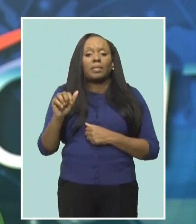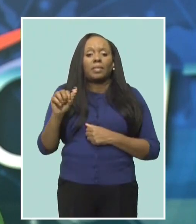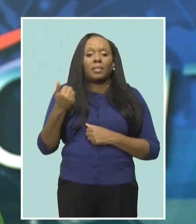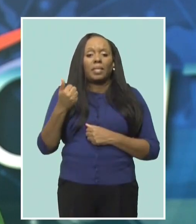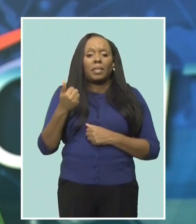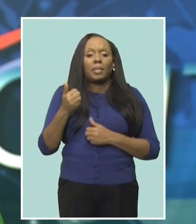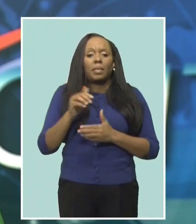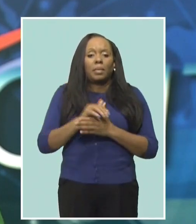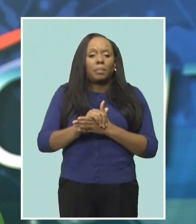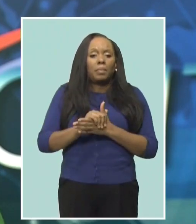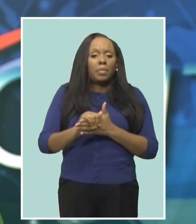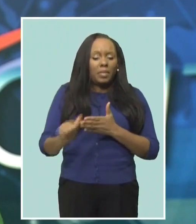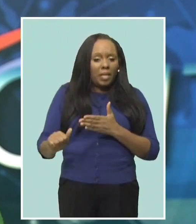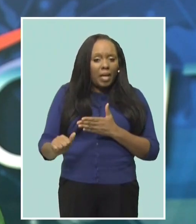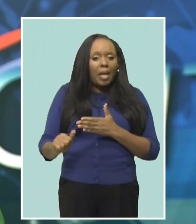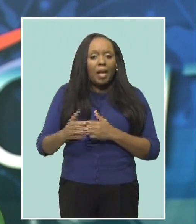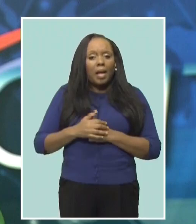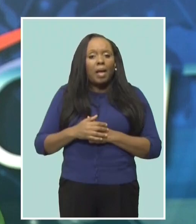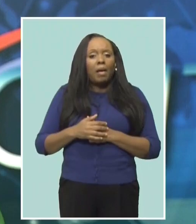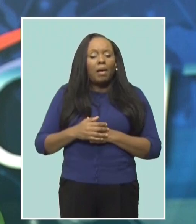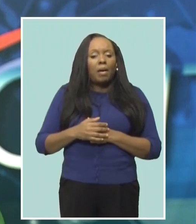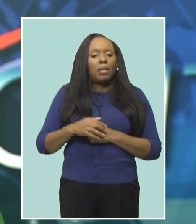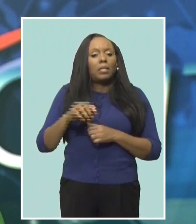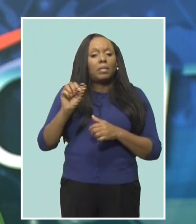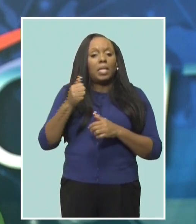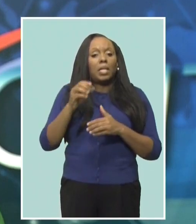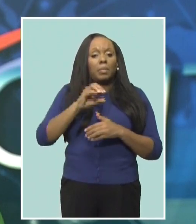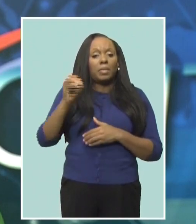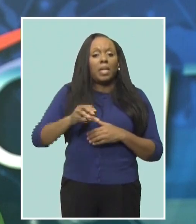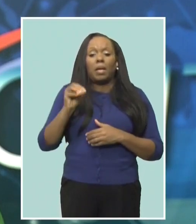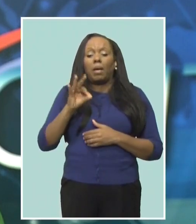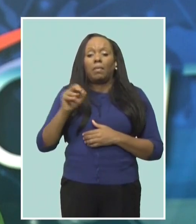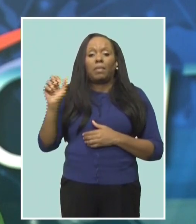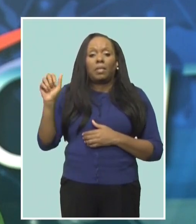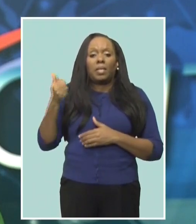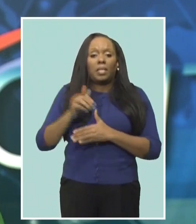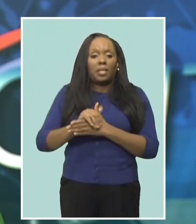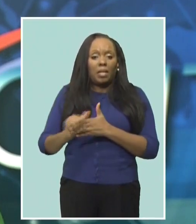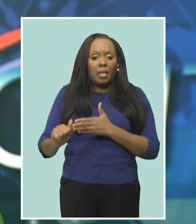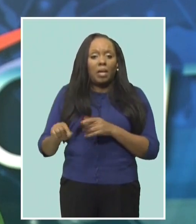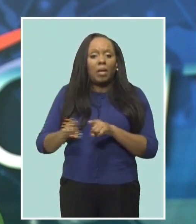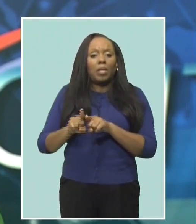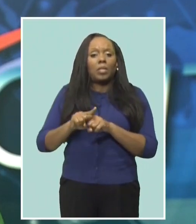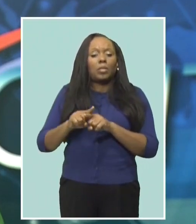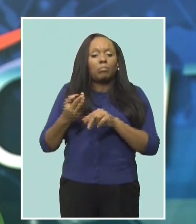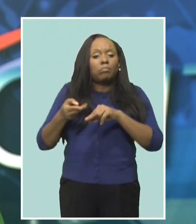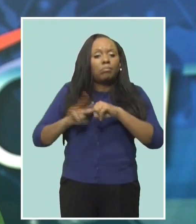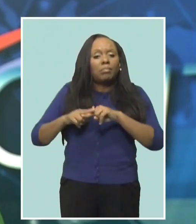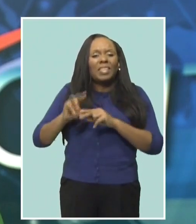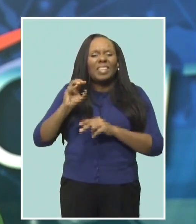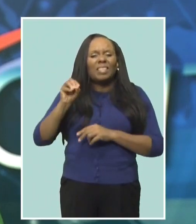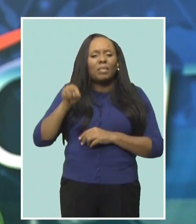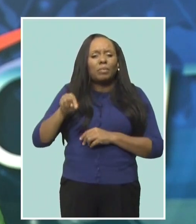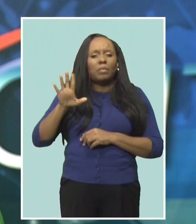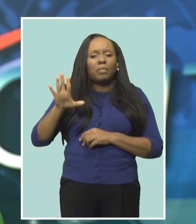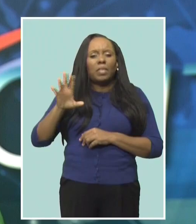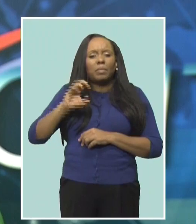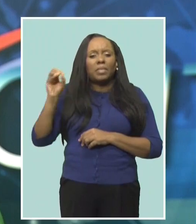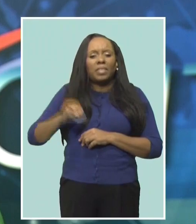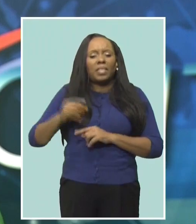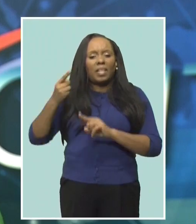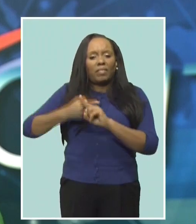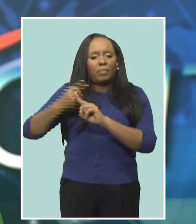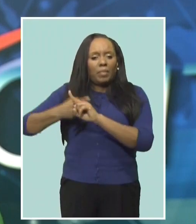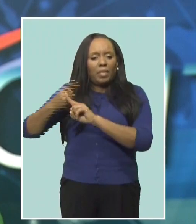of 10% of $10 as well as interest rate at the rate of 0.5% per month.